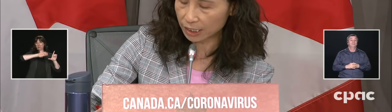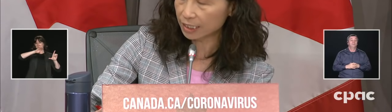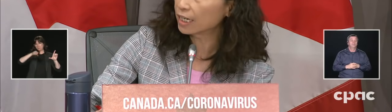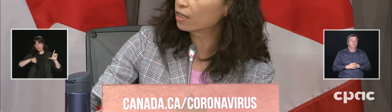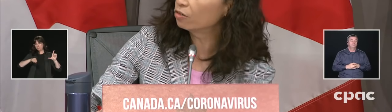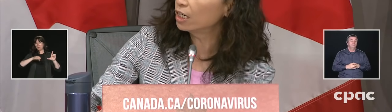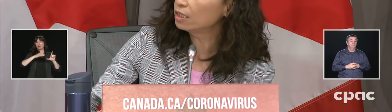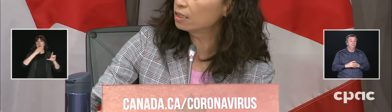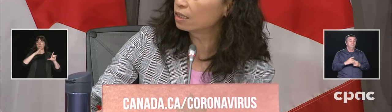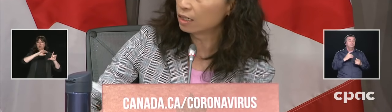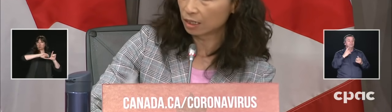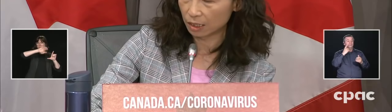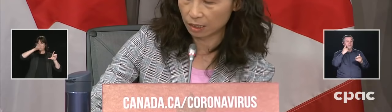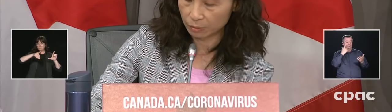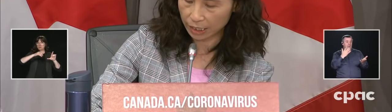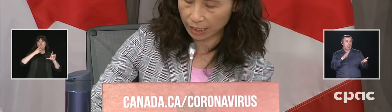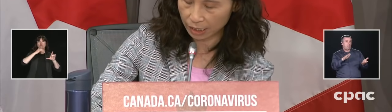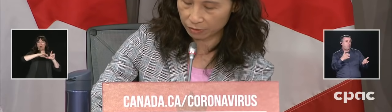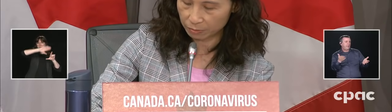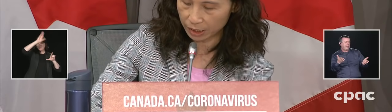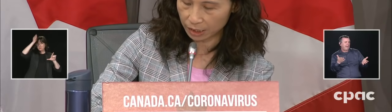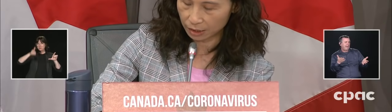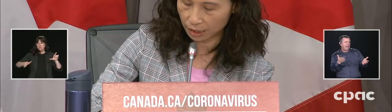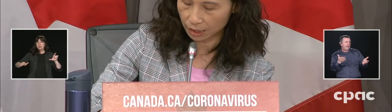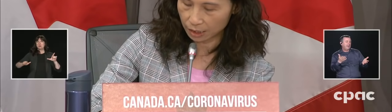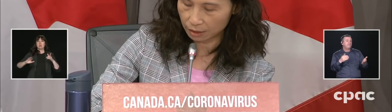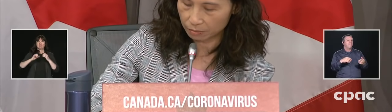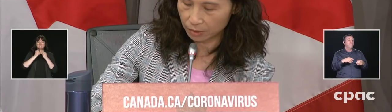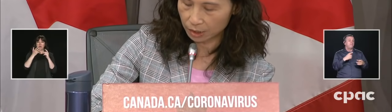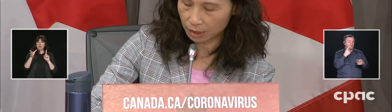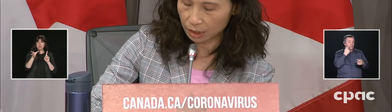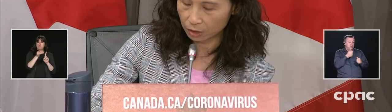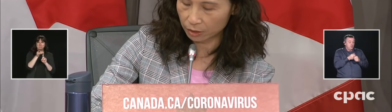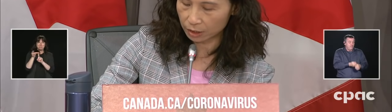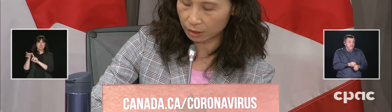example, and the attack rates that have been,